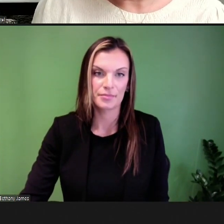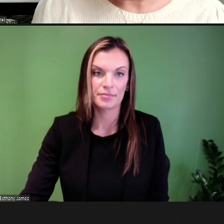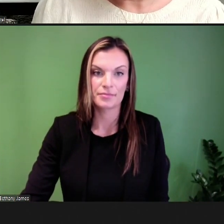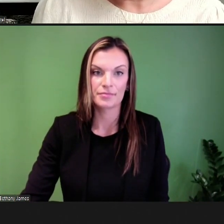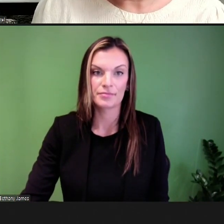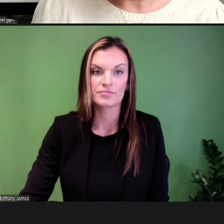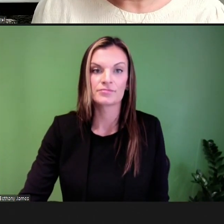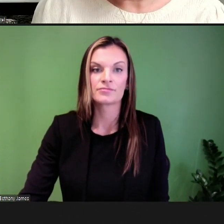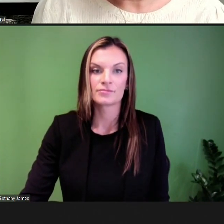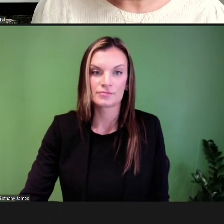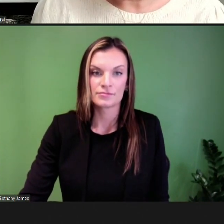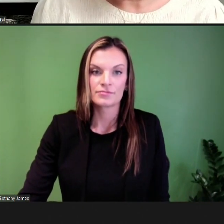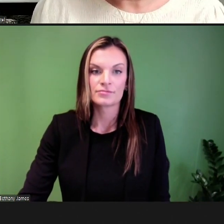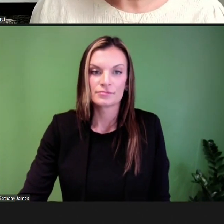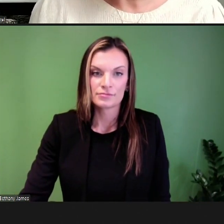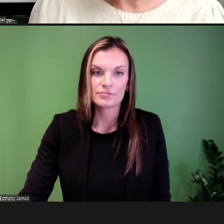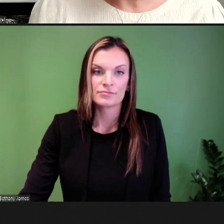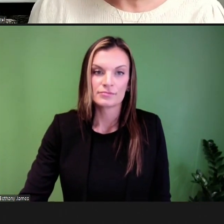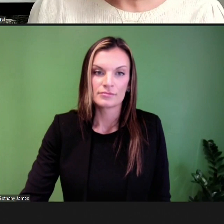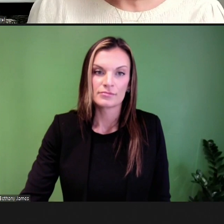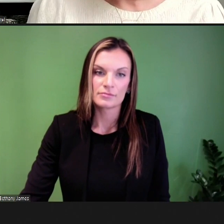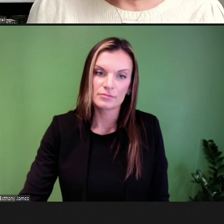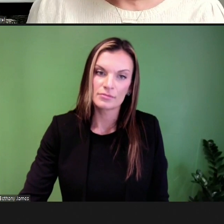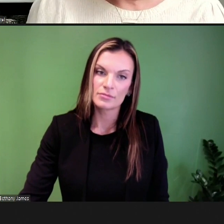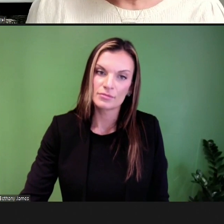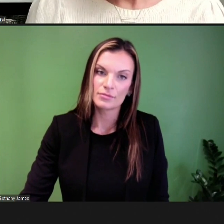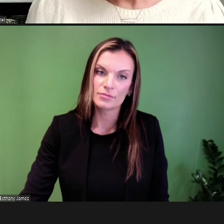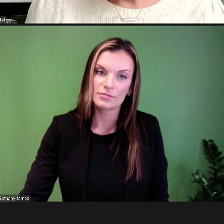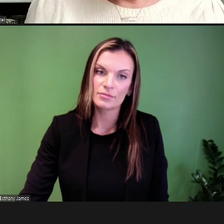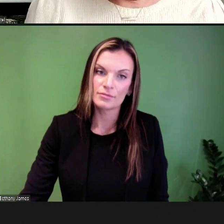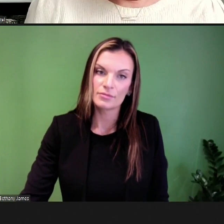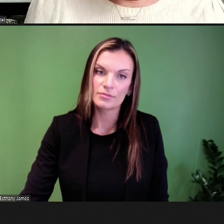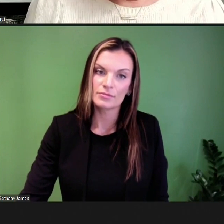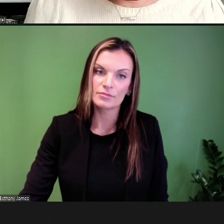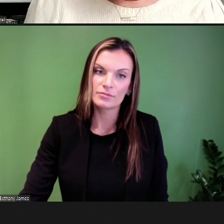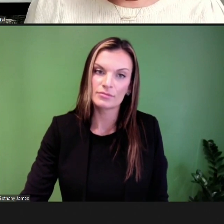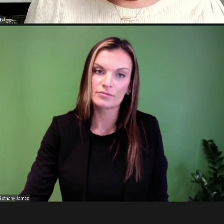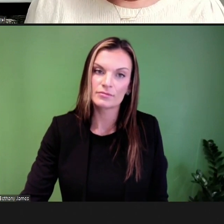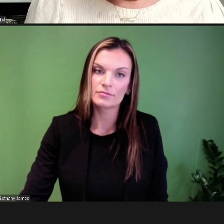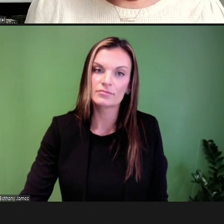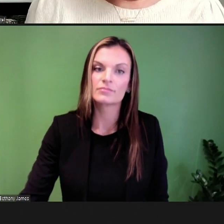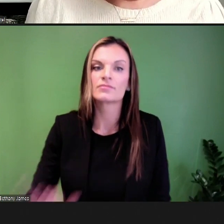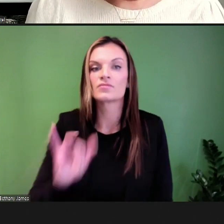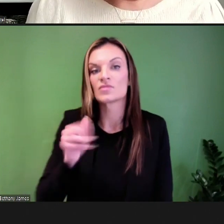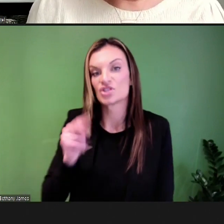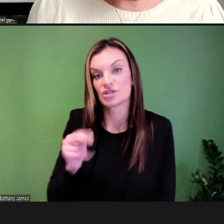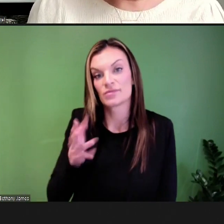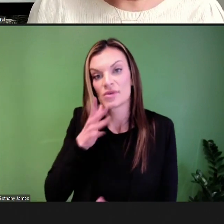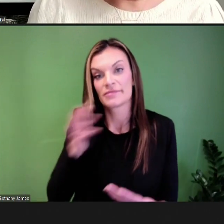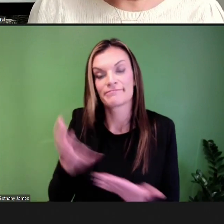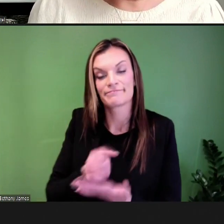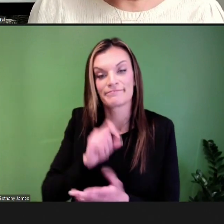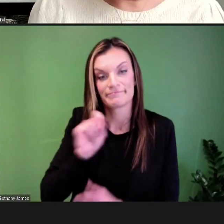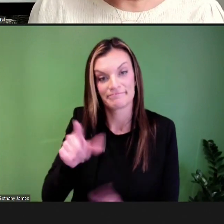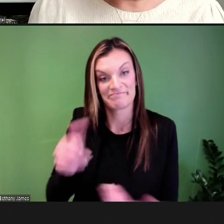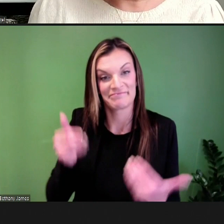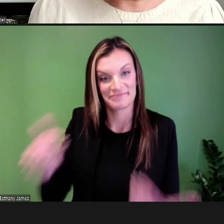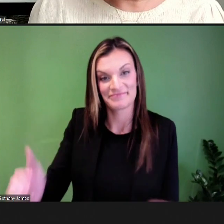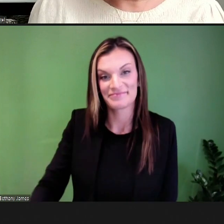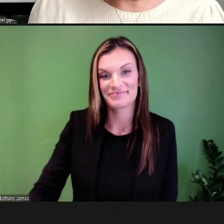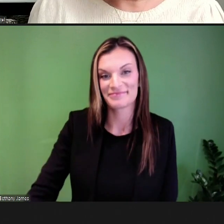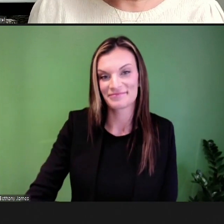Thank you. We have a question from Jim Kurtzer. I'm going to allow him to ask that live.